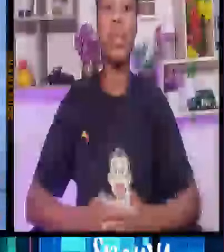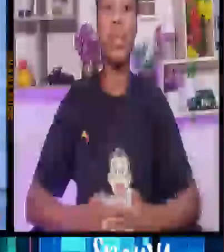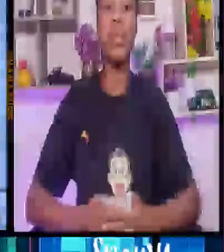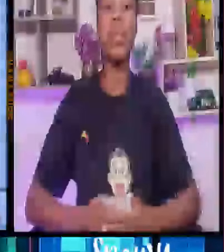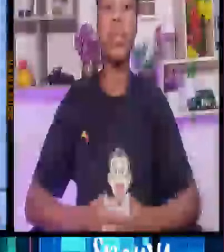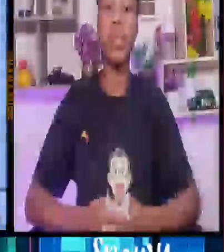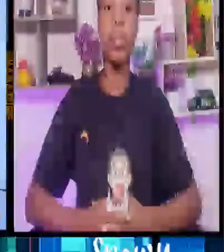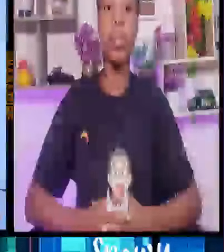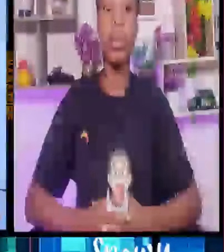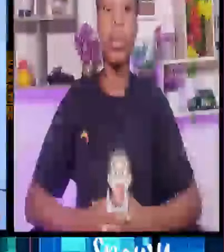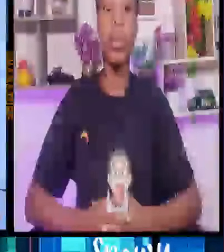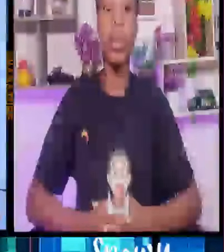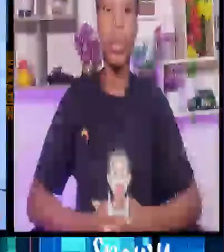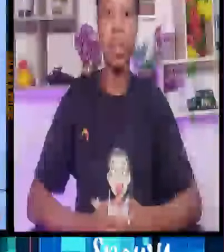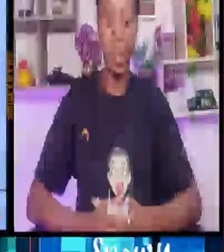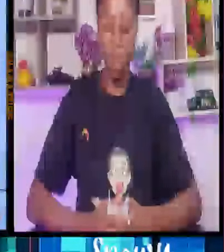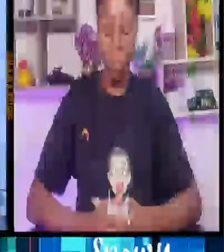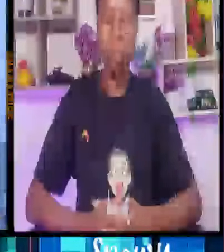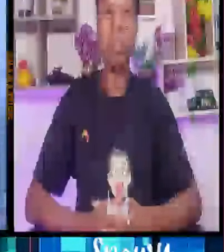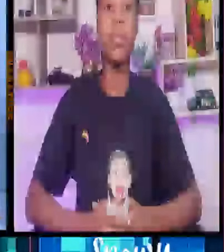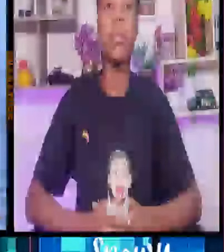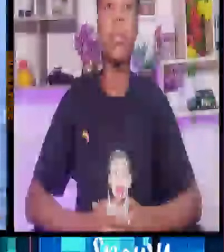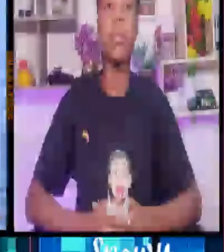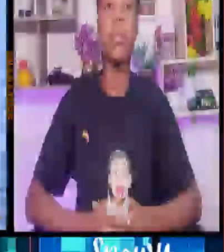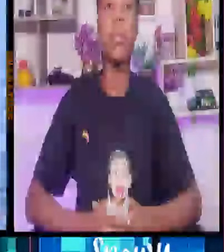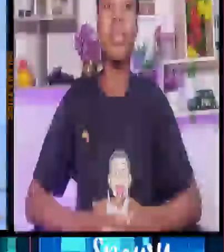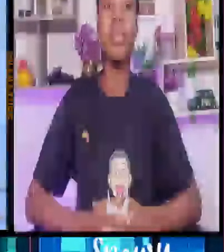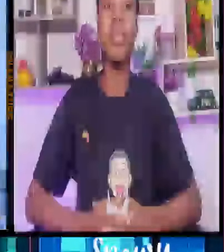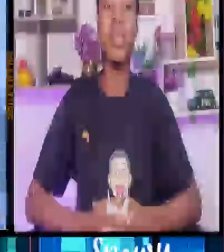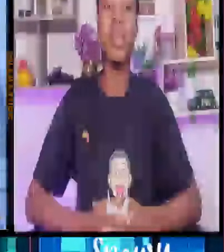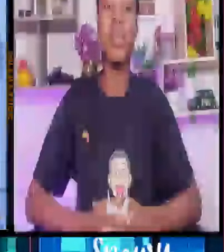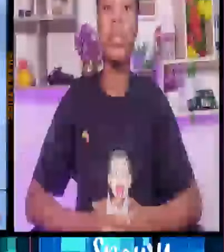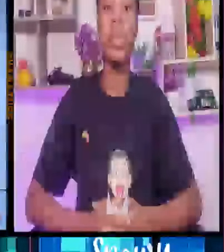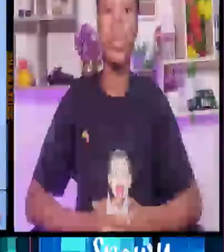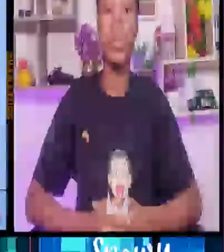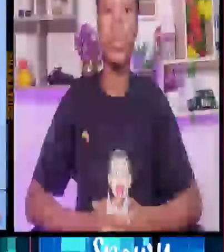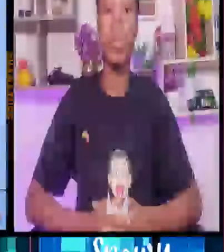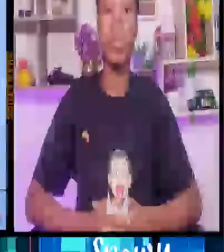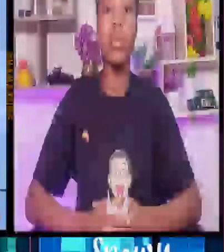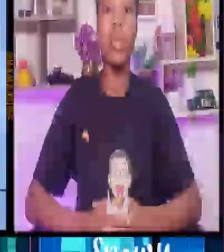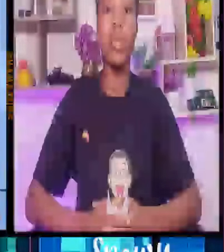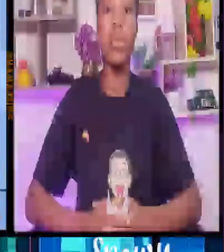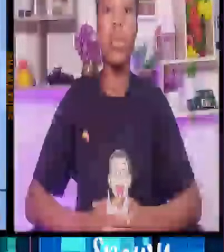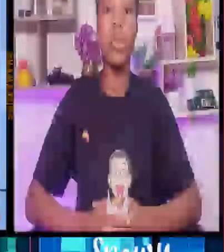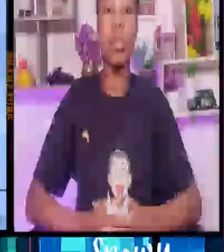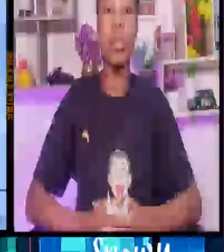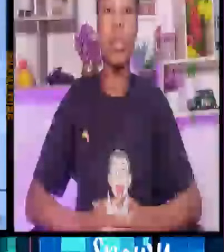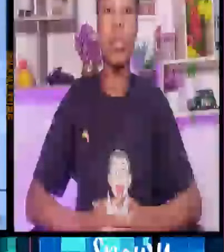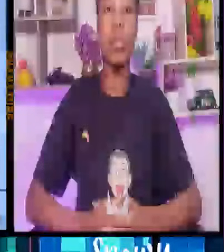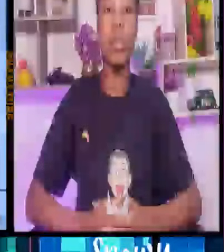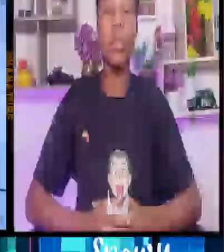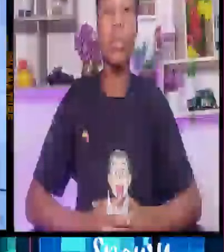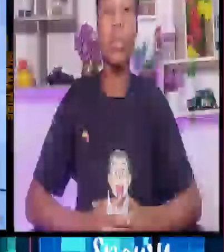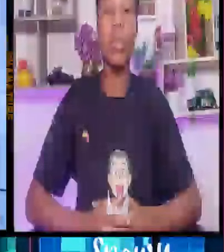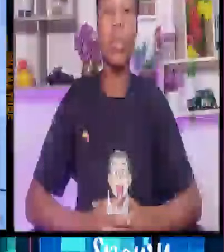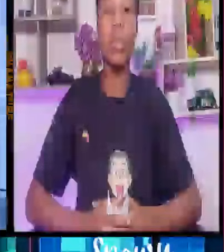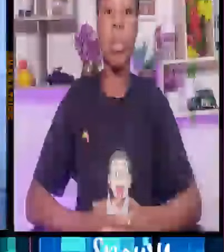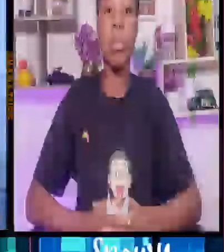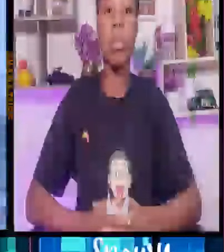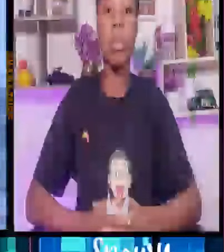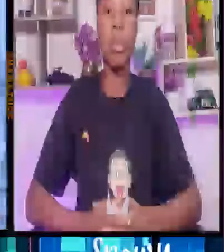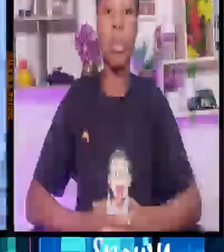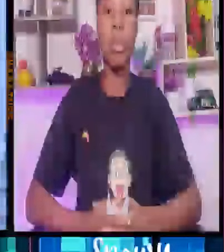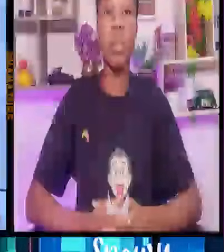The Pulse. And now with over 3 years until the 2028 general elections, the NPP secession race is already heating